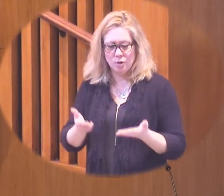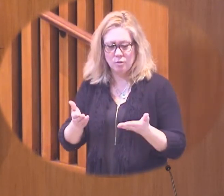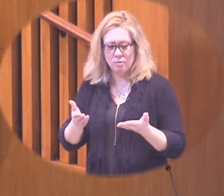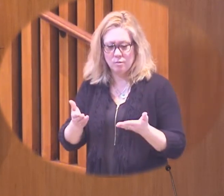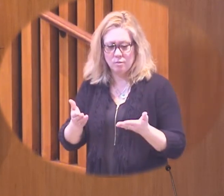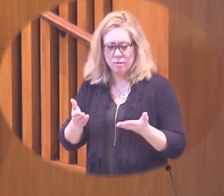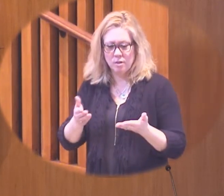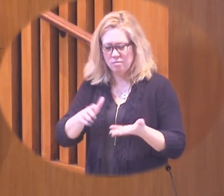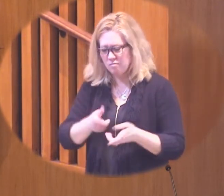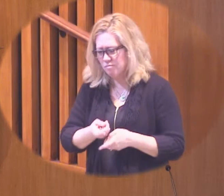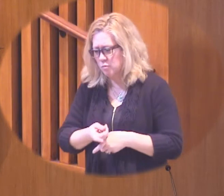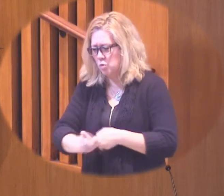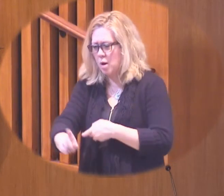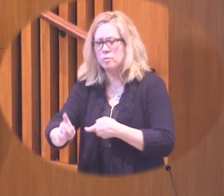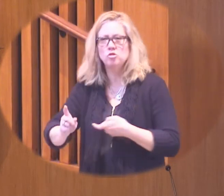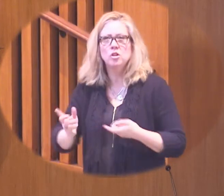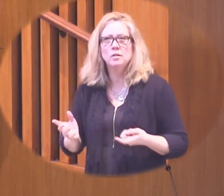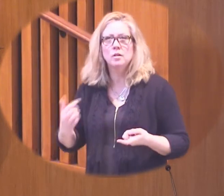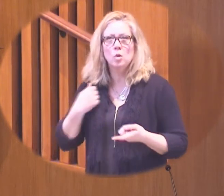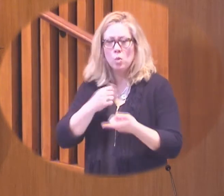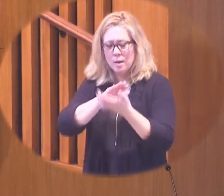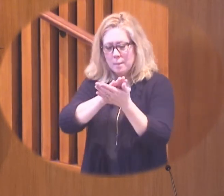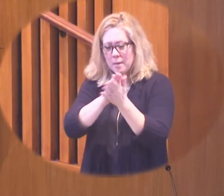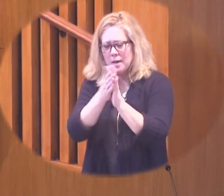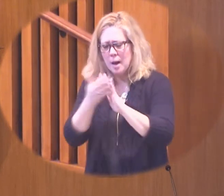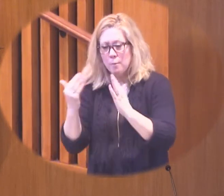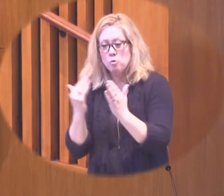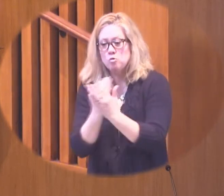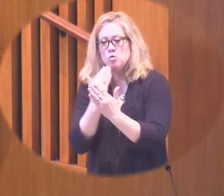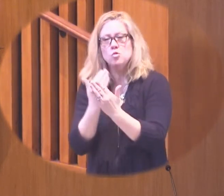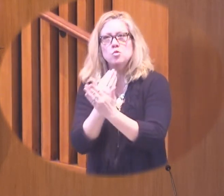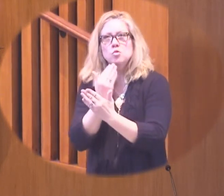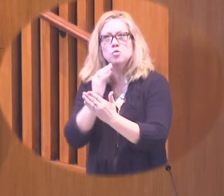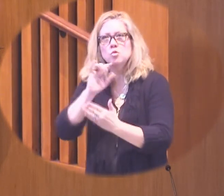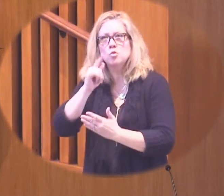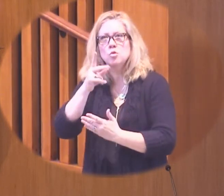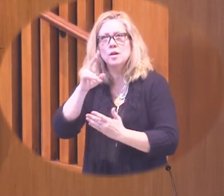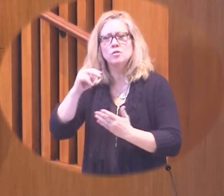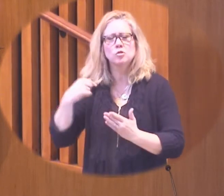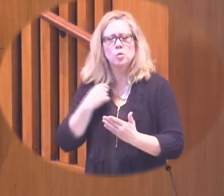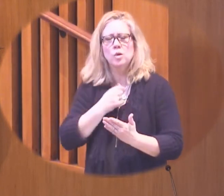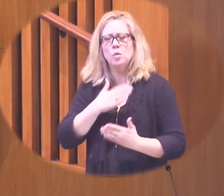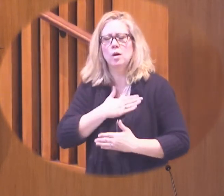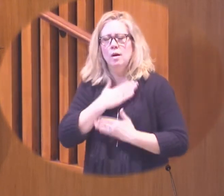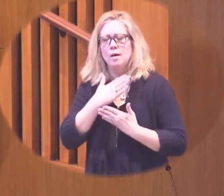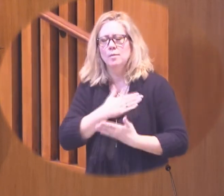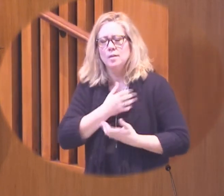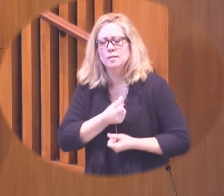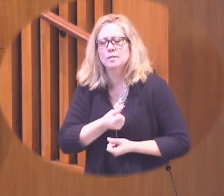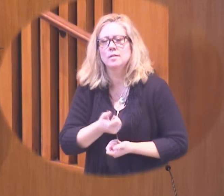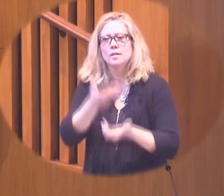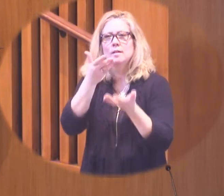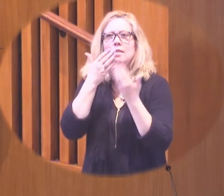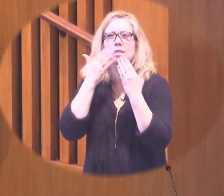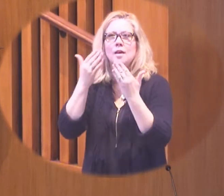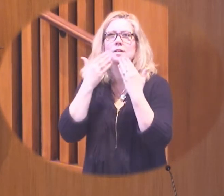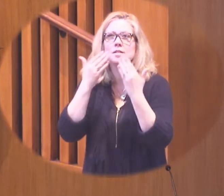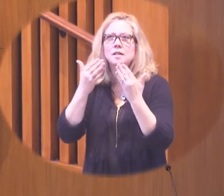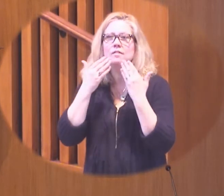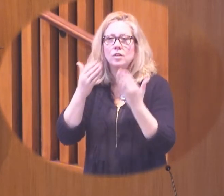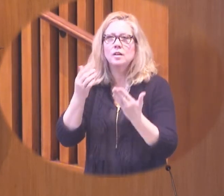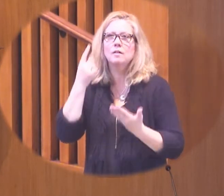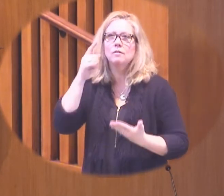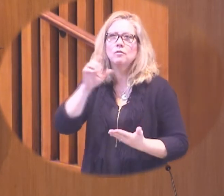fully into a new creation, we shall sing to you with gladness the thanksgiving of